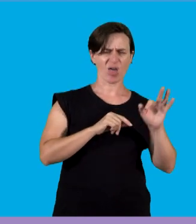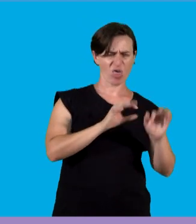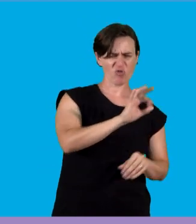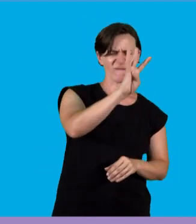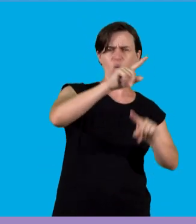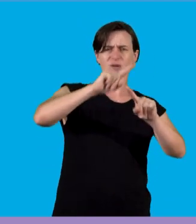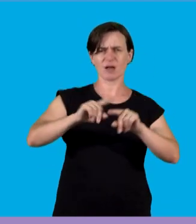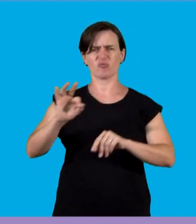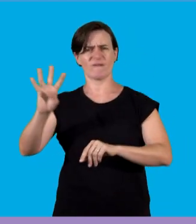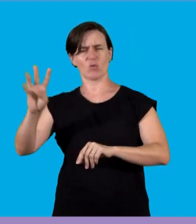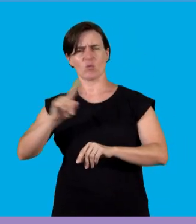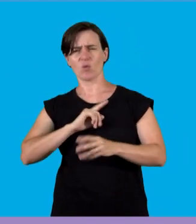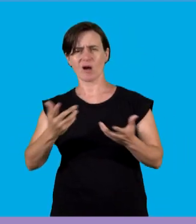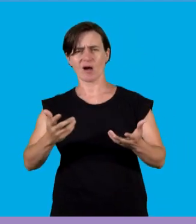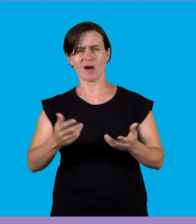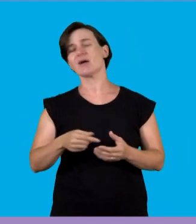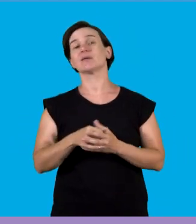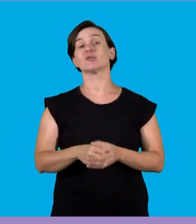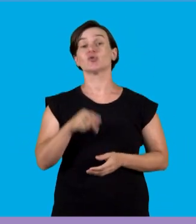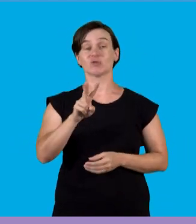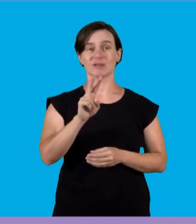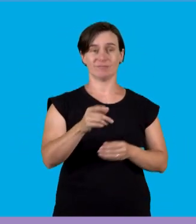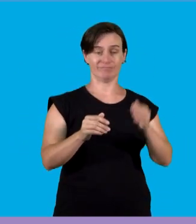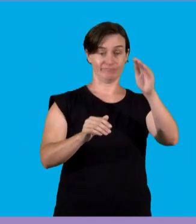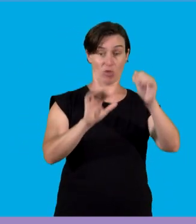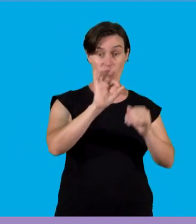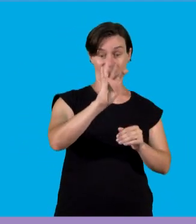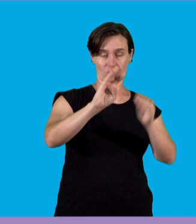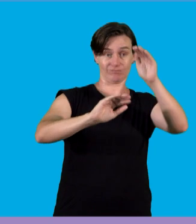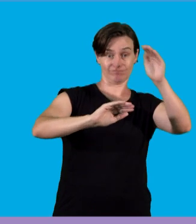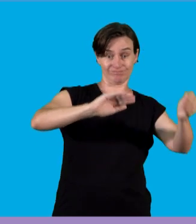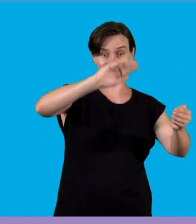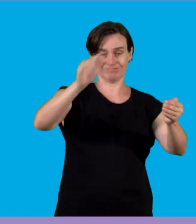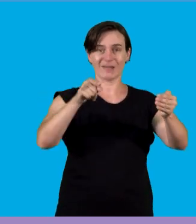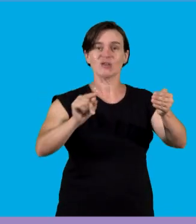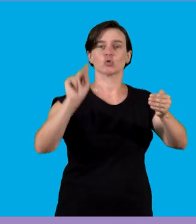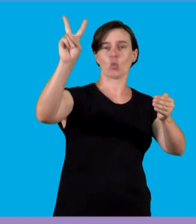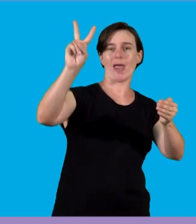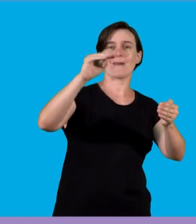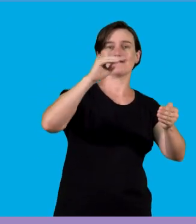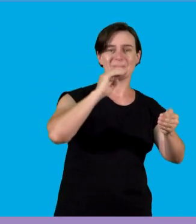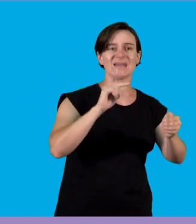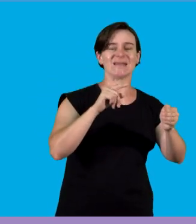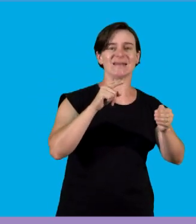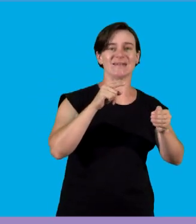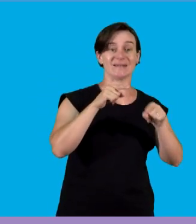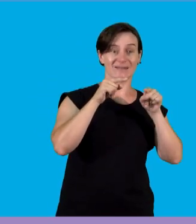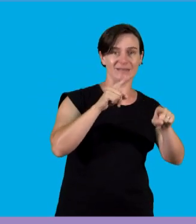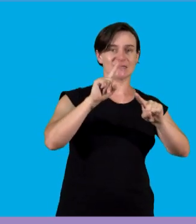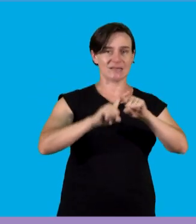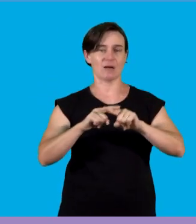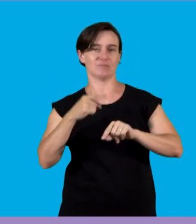Why are we multiplying 3 exponent 4 by itself once? Because that power was raised to an exponent 2.